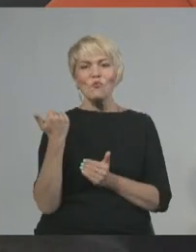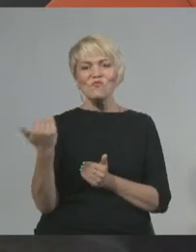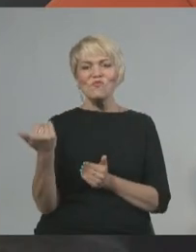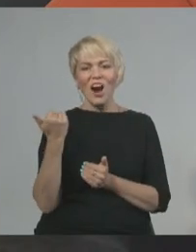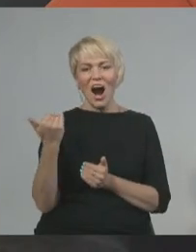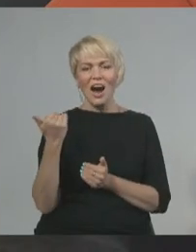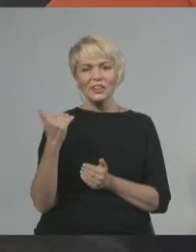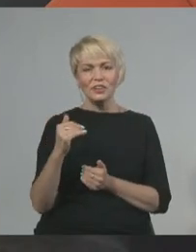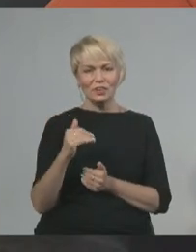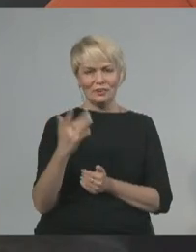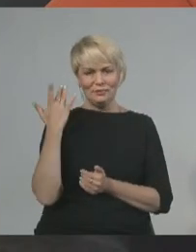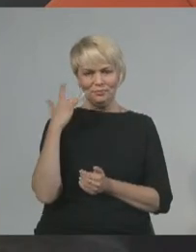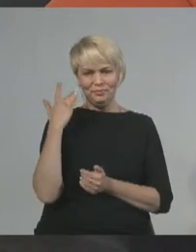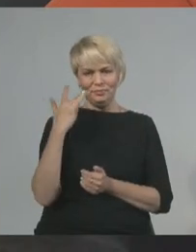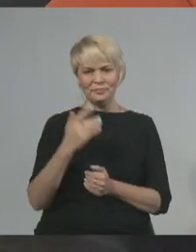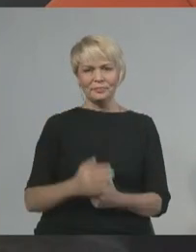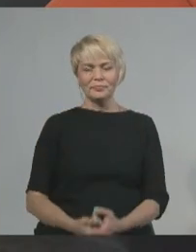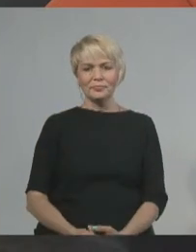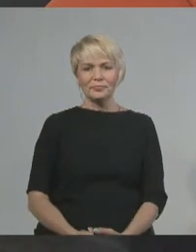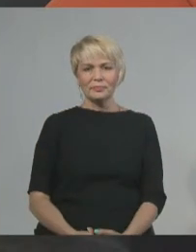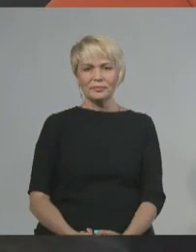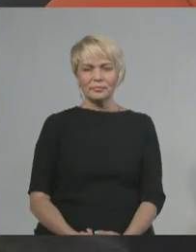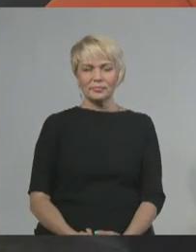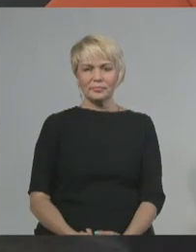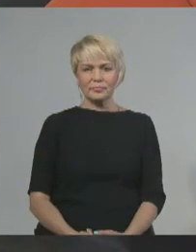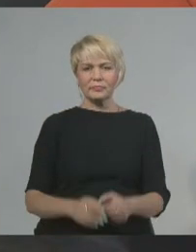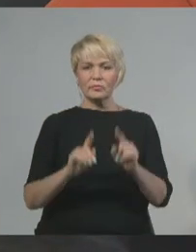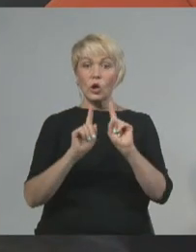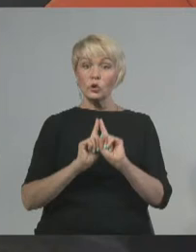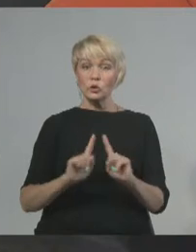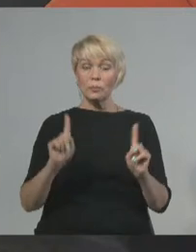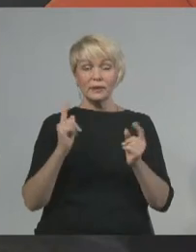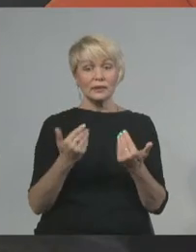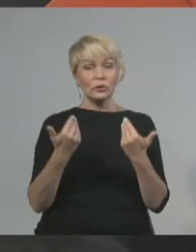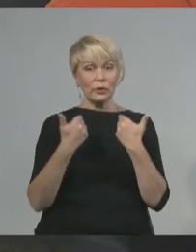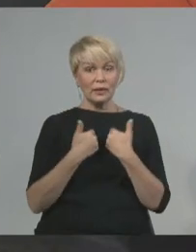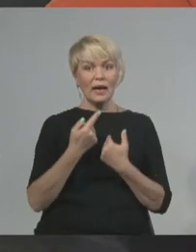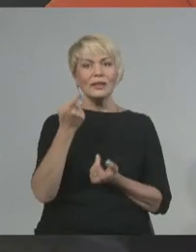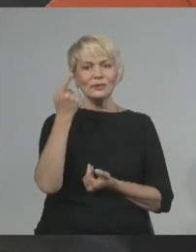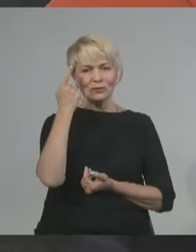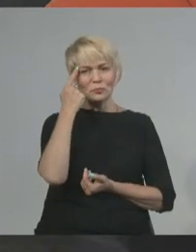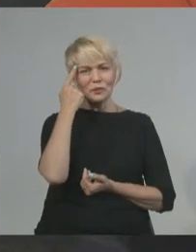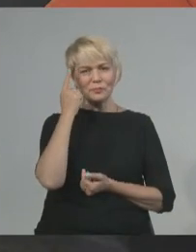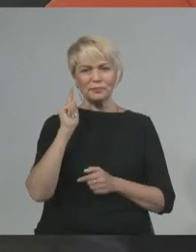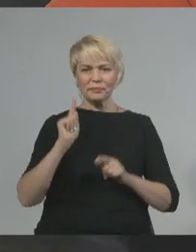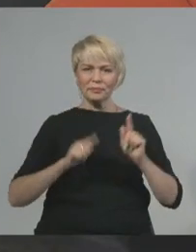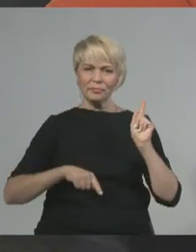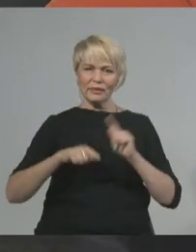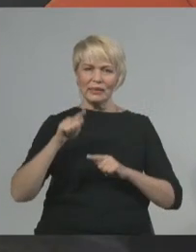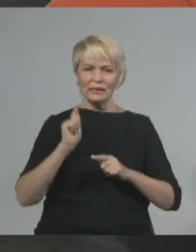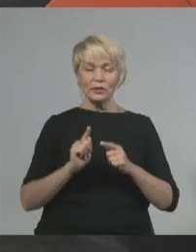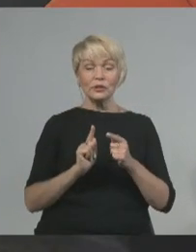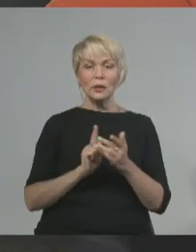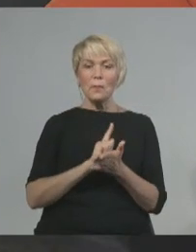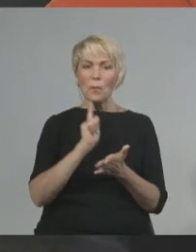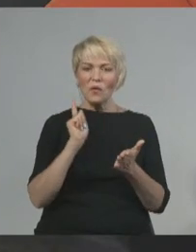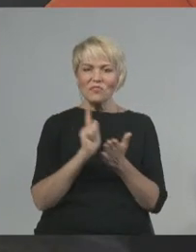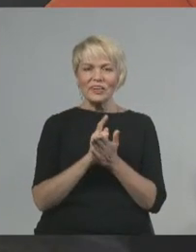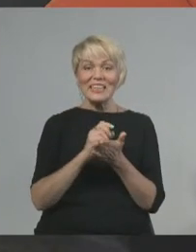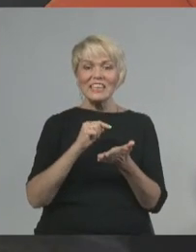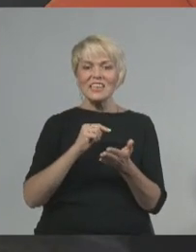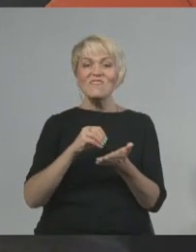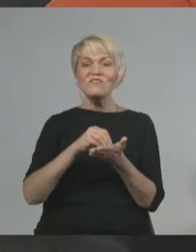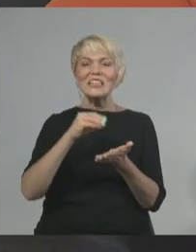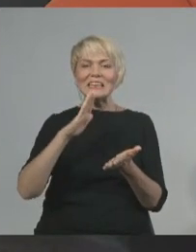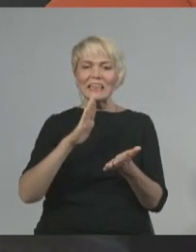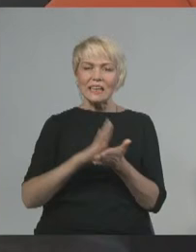well for me i think that sometimes we have to define or really narrow down what we're talking about